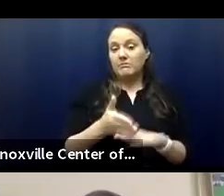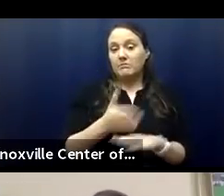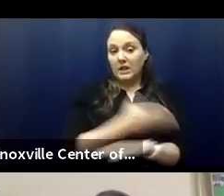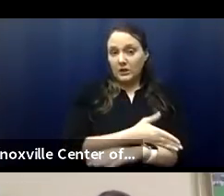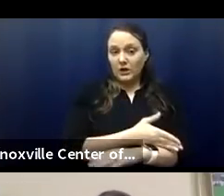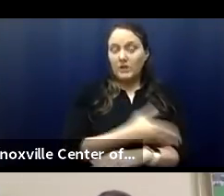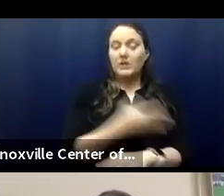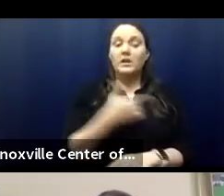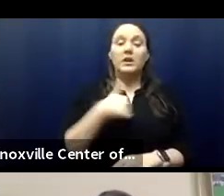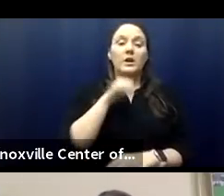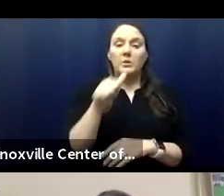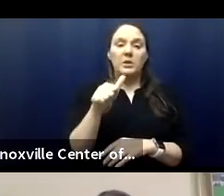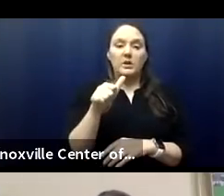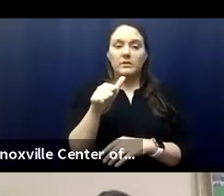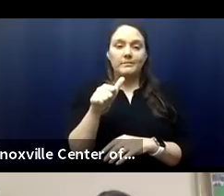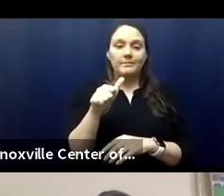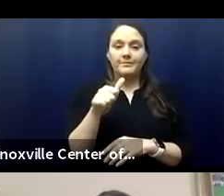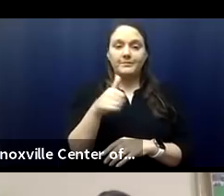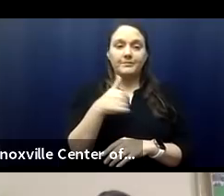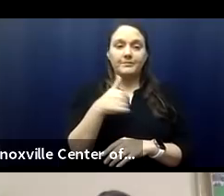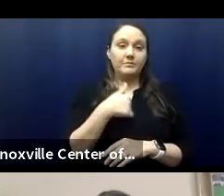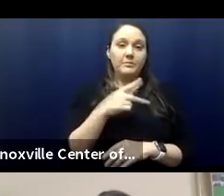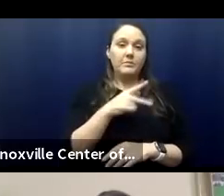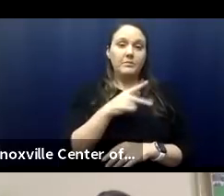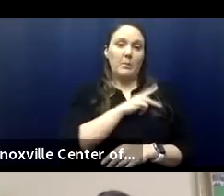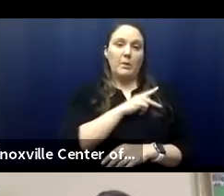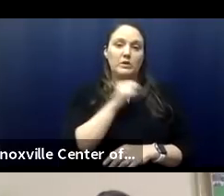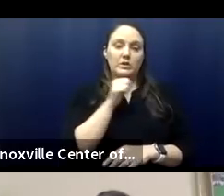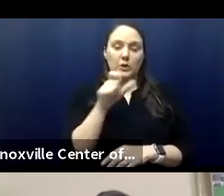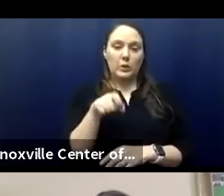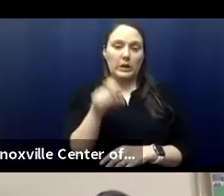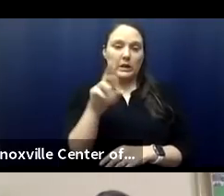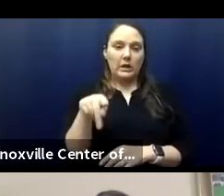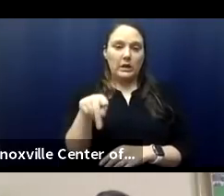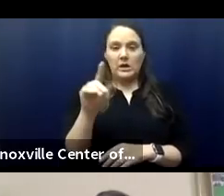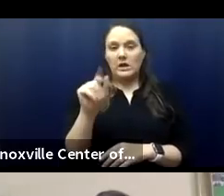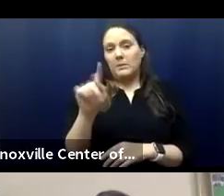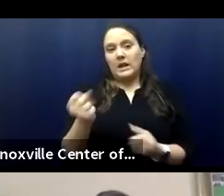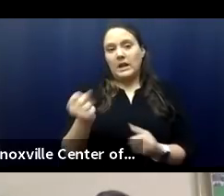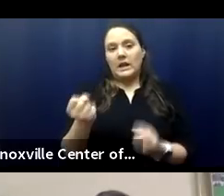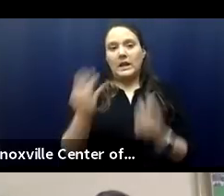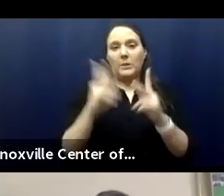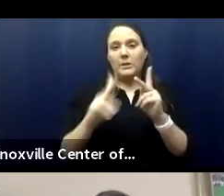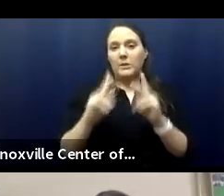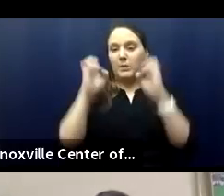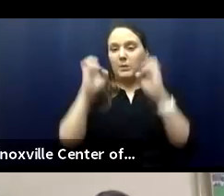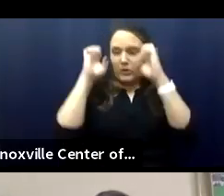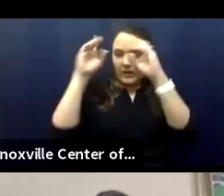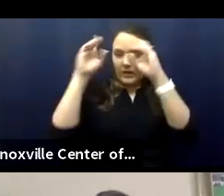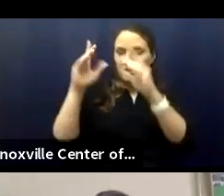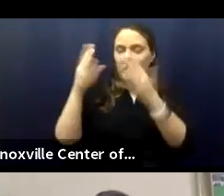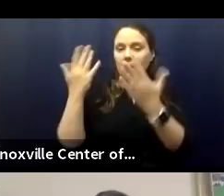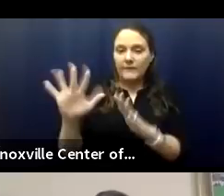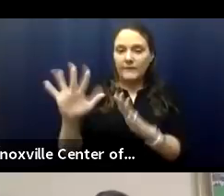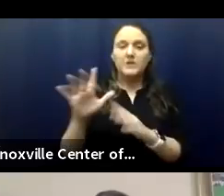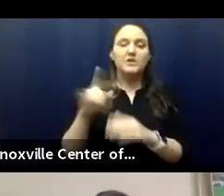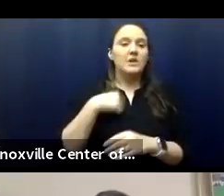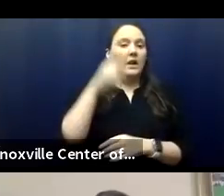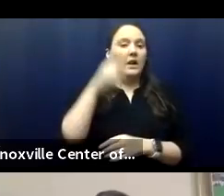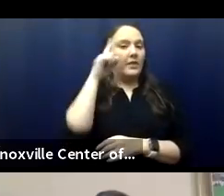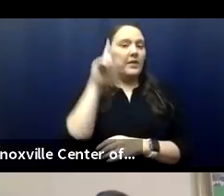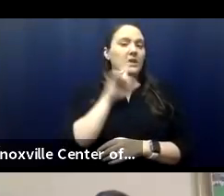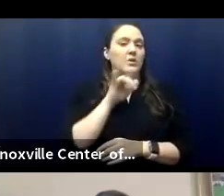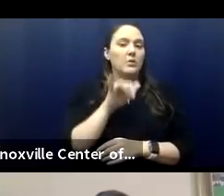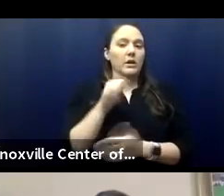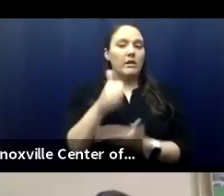necessarily need, or at least I don't personally need an update on how many people have been educated and things like that. I think it's just kind of helpful for us